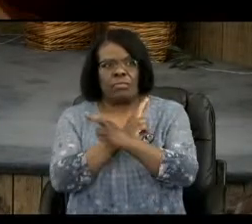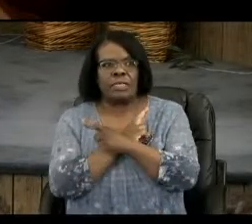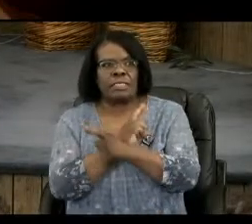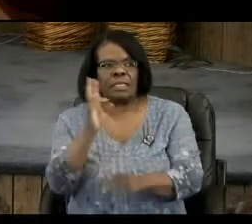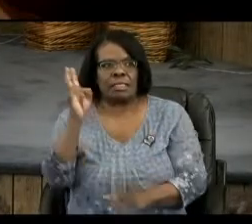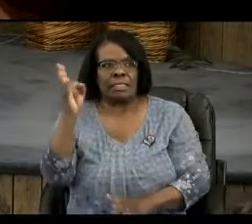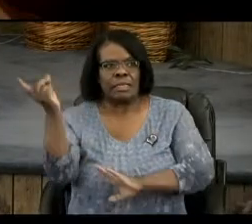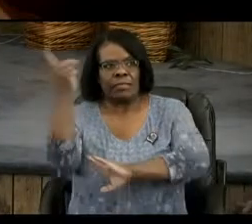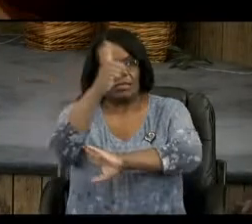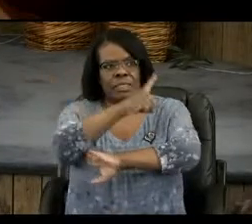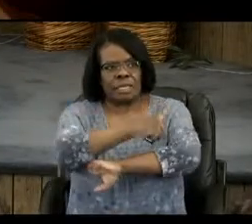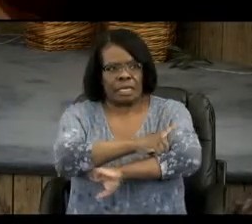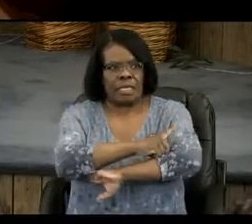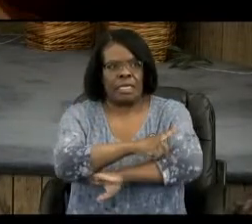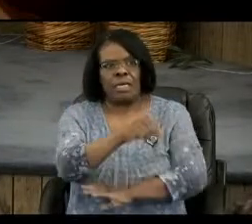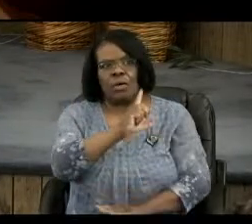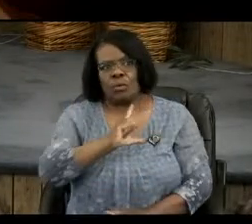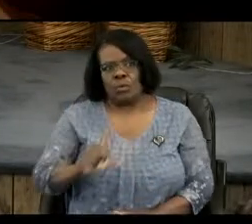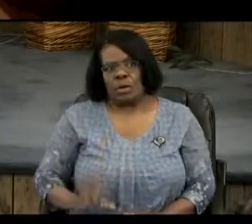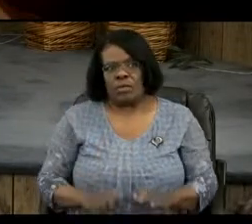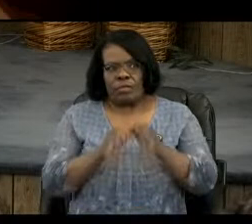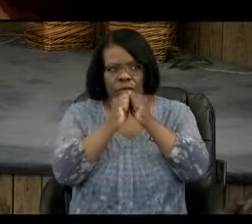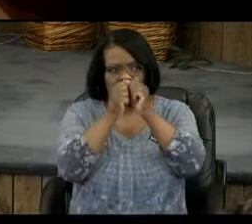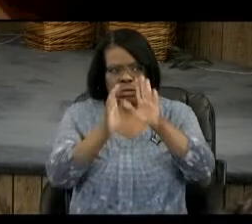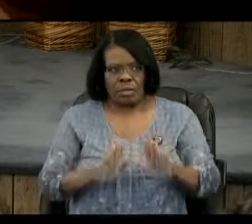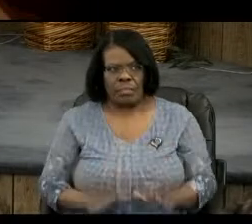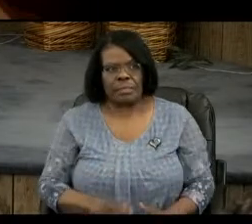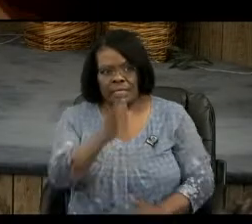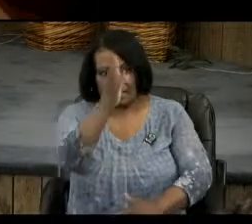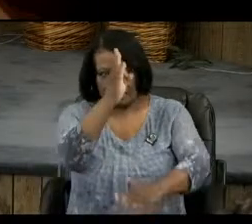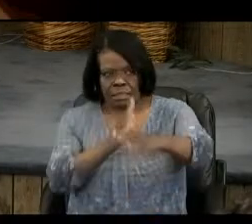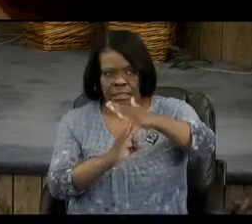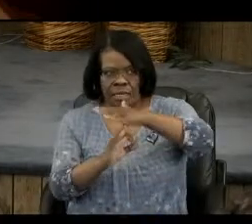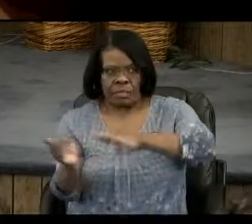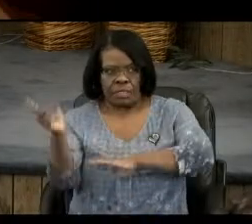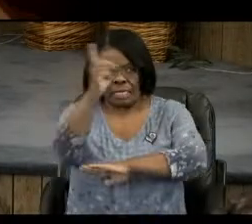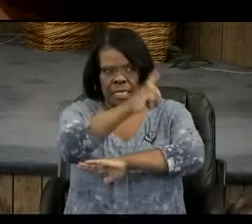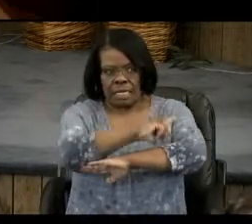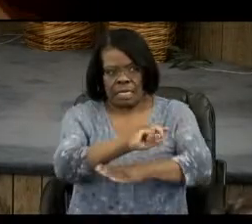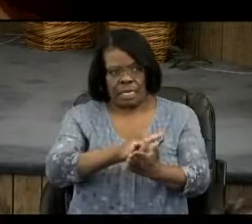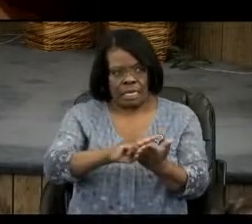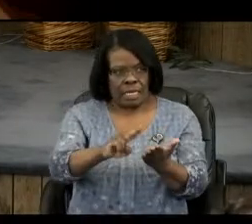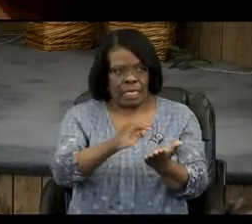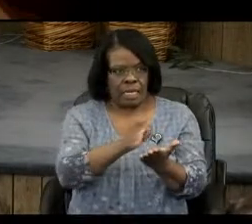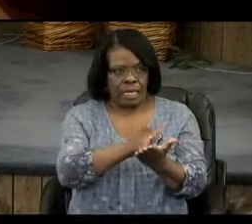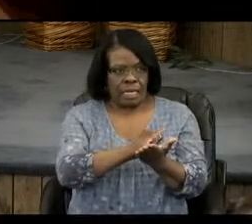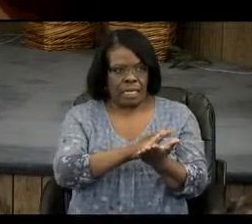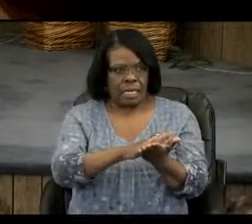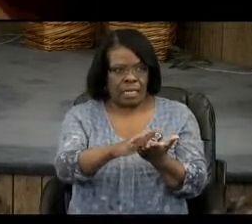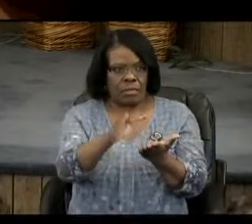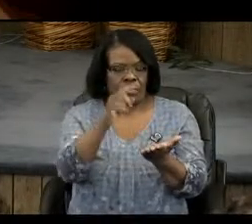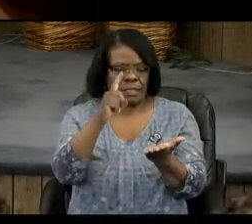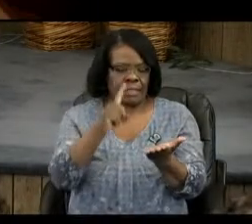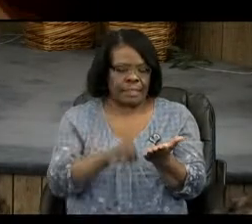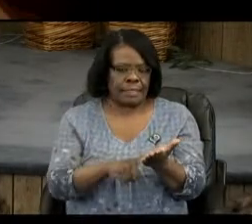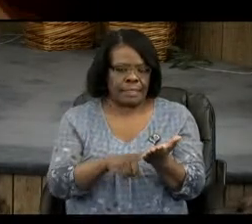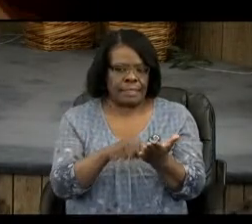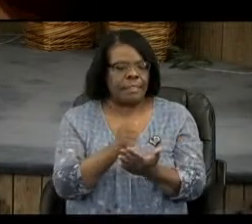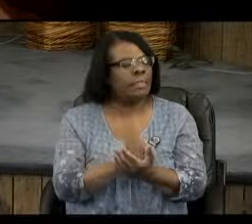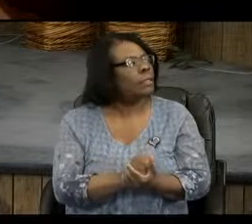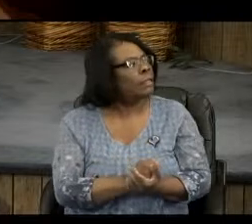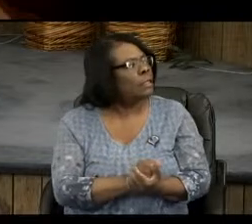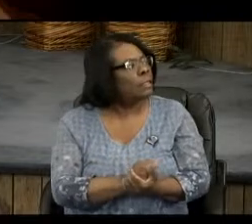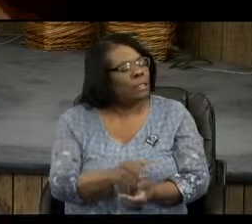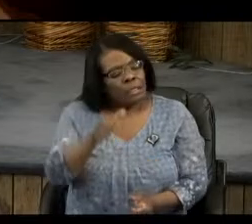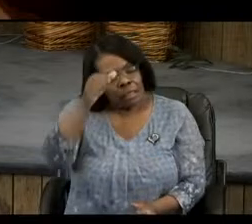and rested the seventh day. Wherefore the Lord rest the Sabbath day and hallowed it. We also got